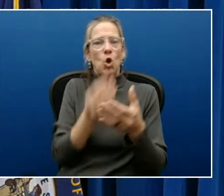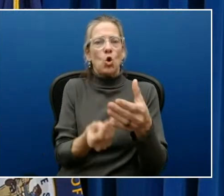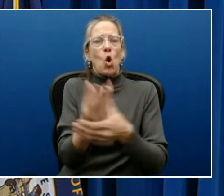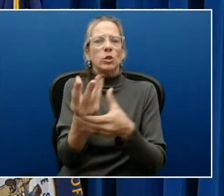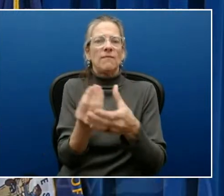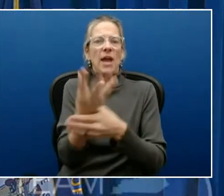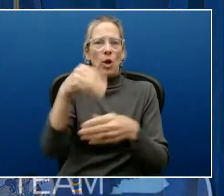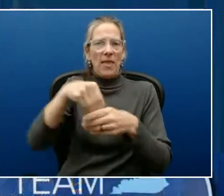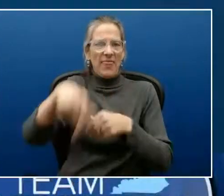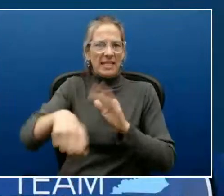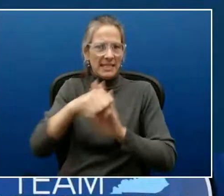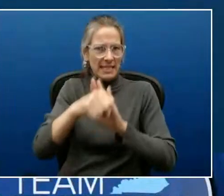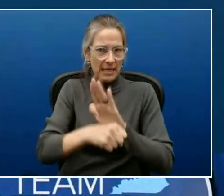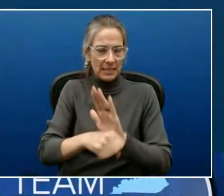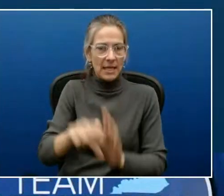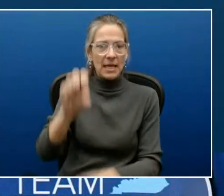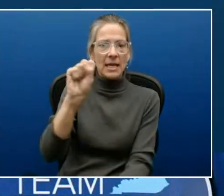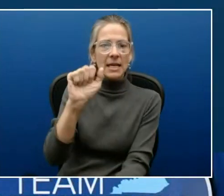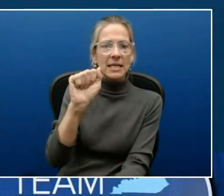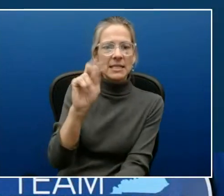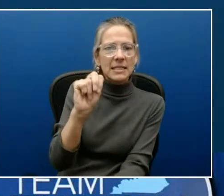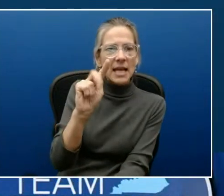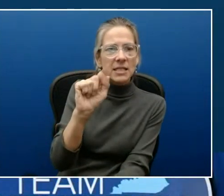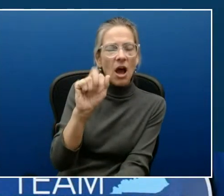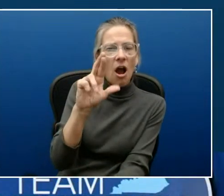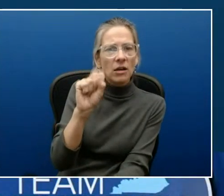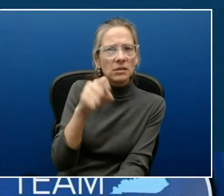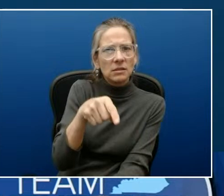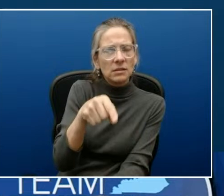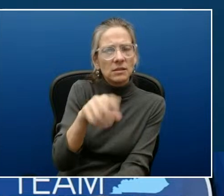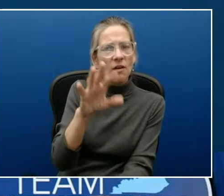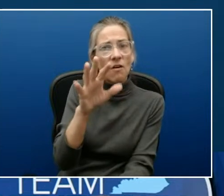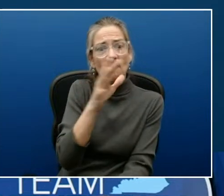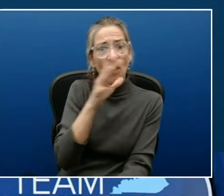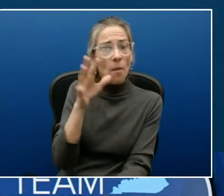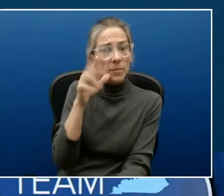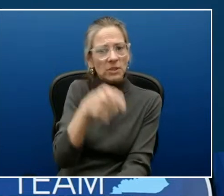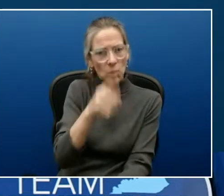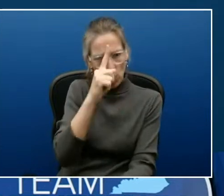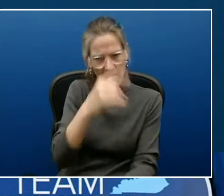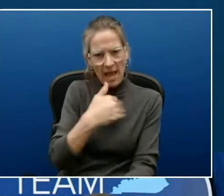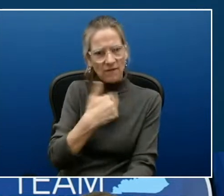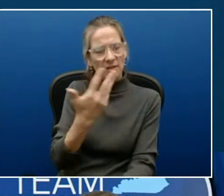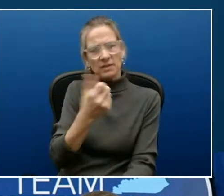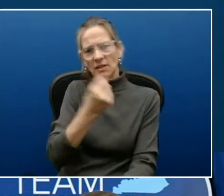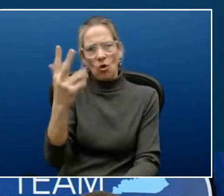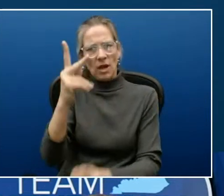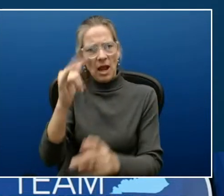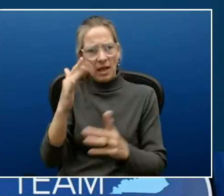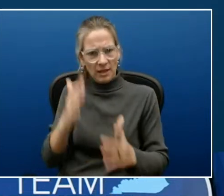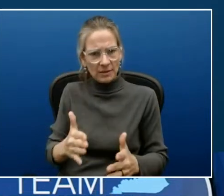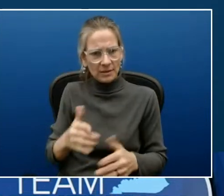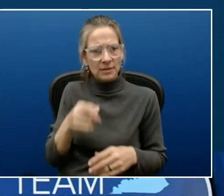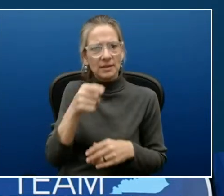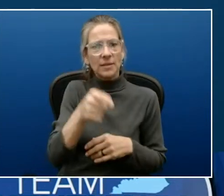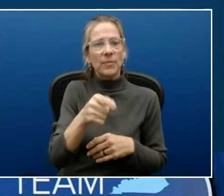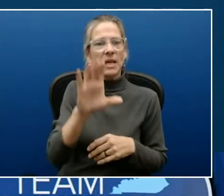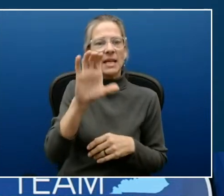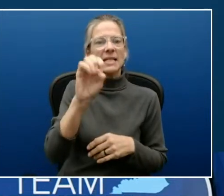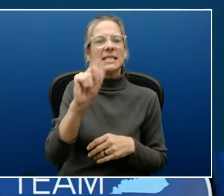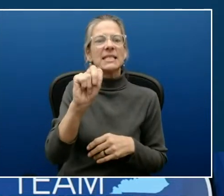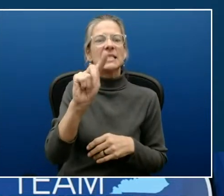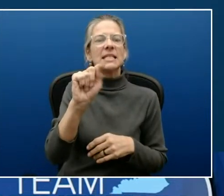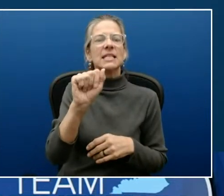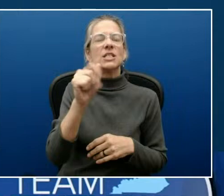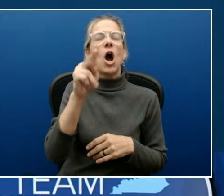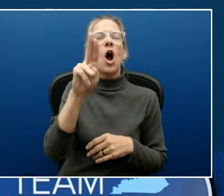Centaurus Farms is a Tier 2 cultivator that will employ dozens of Kentuckians. A year ago today, I signed a bill to move up the